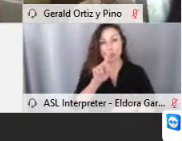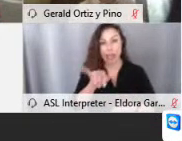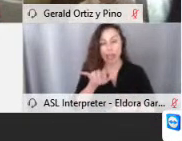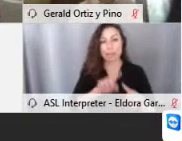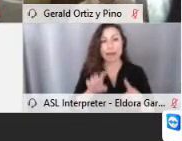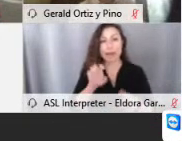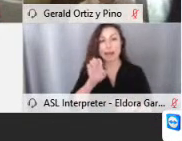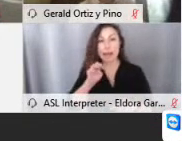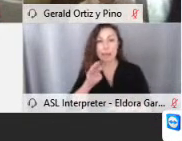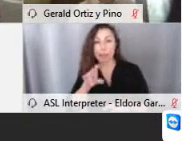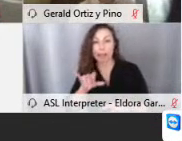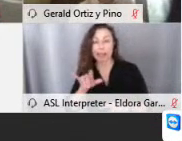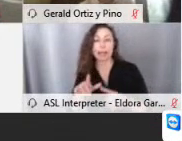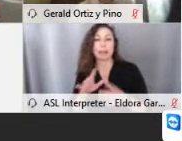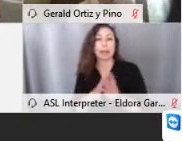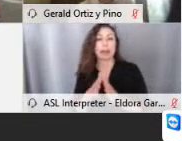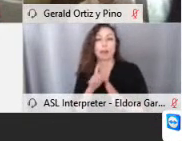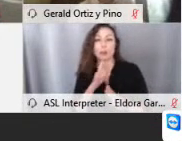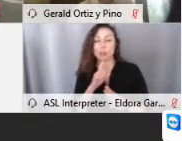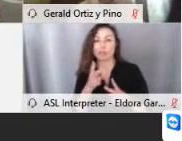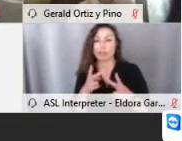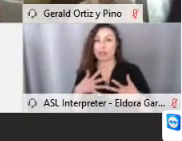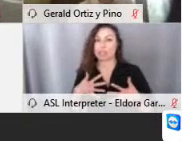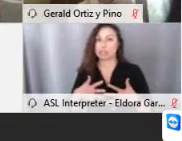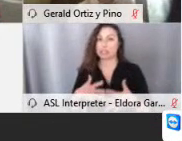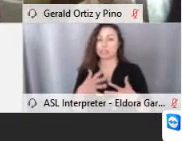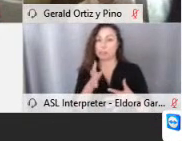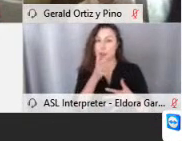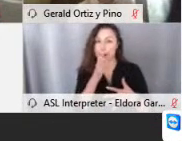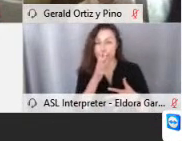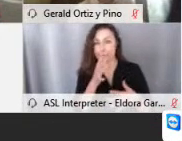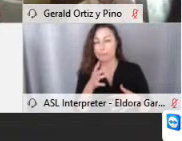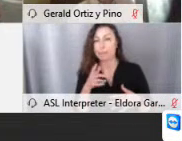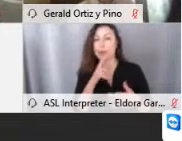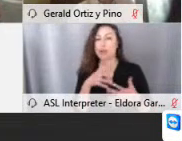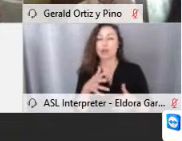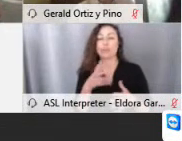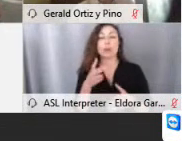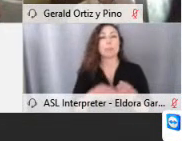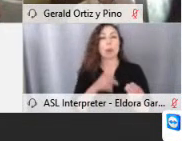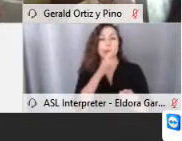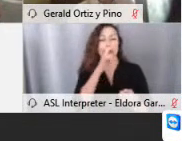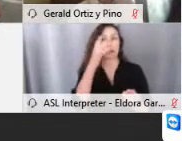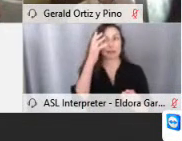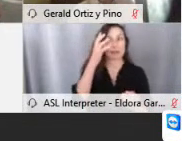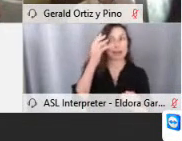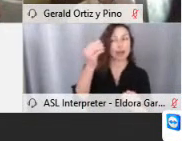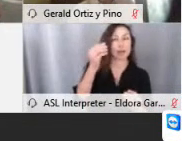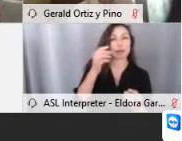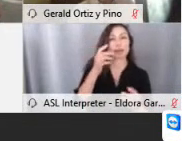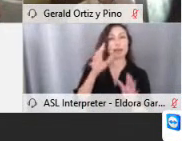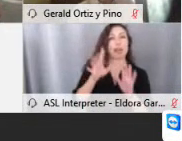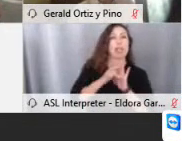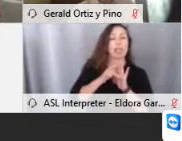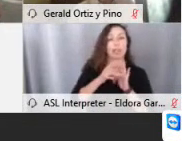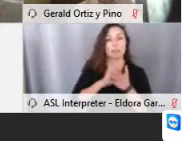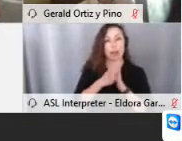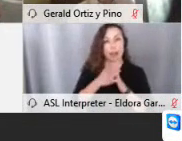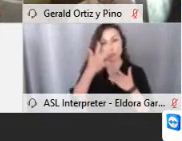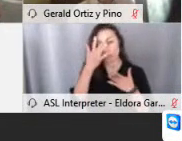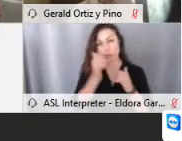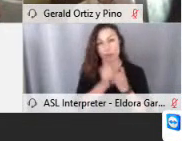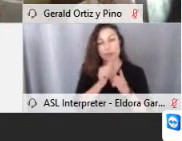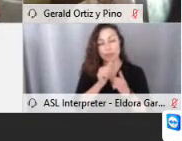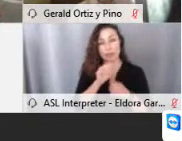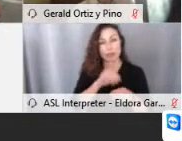has actually become extremely anxious. She's the mom about both kids being out, catching the virus, bringing it